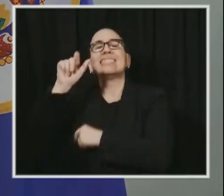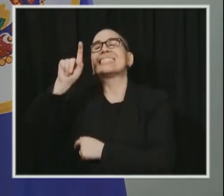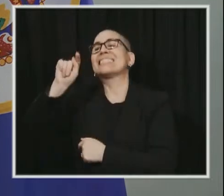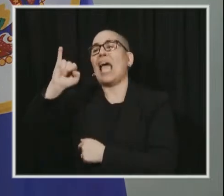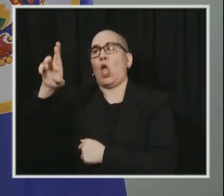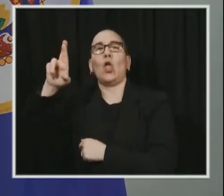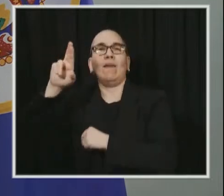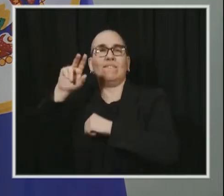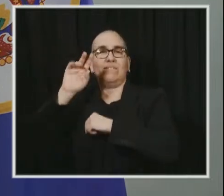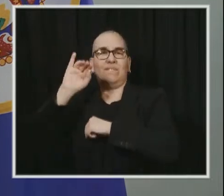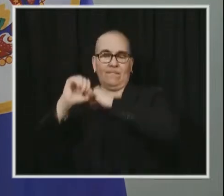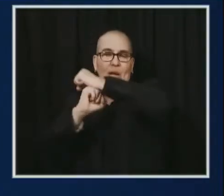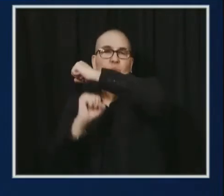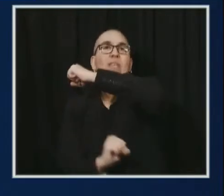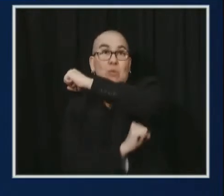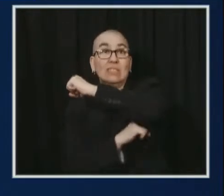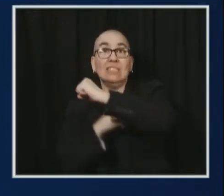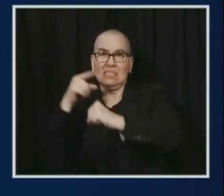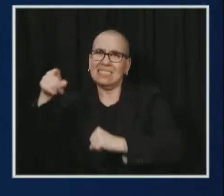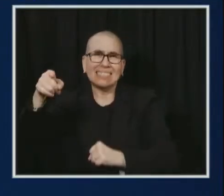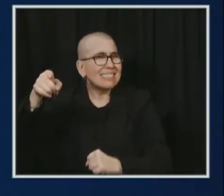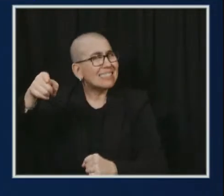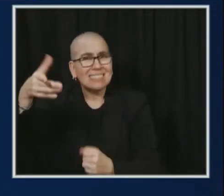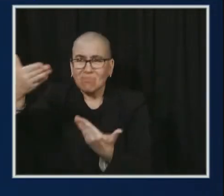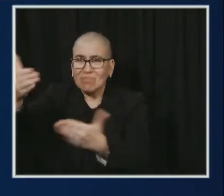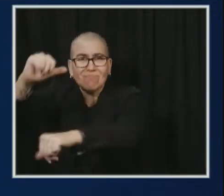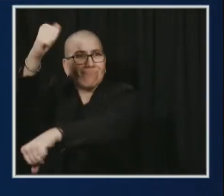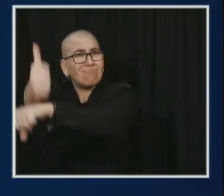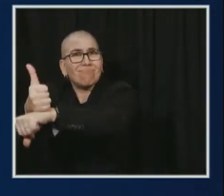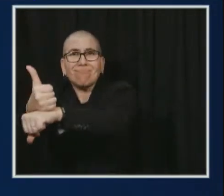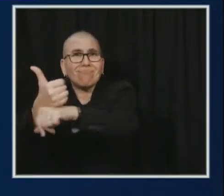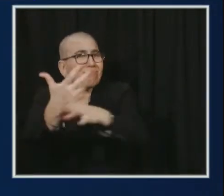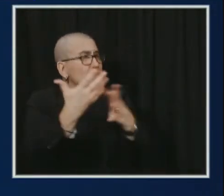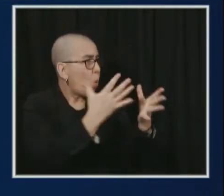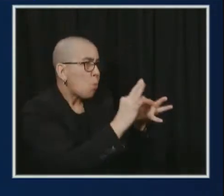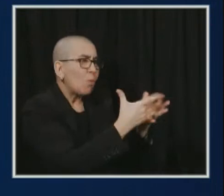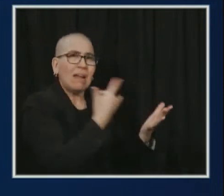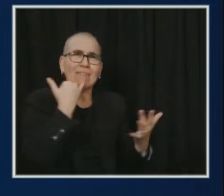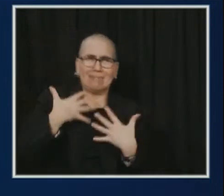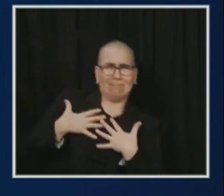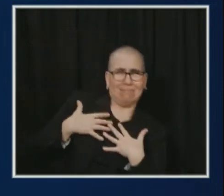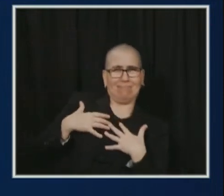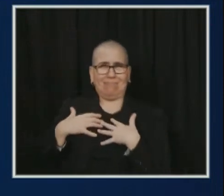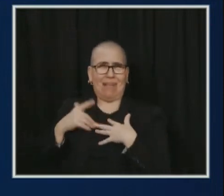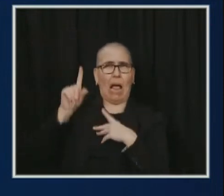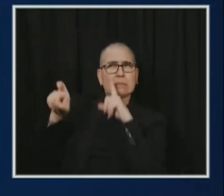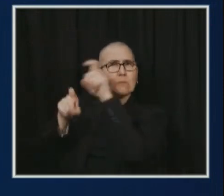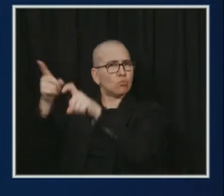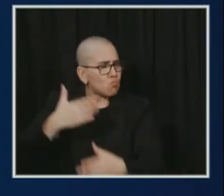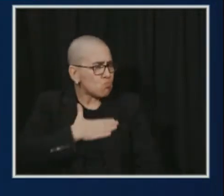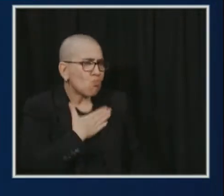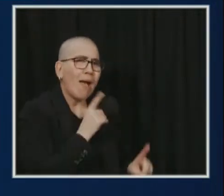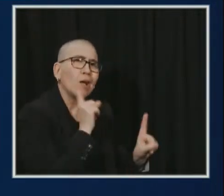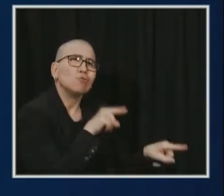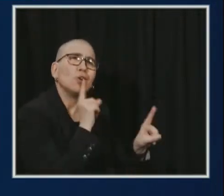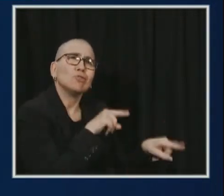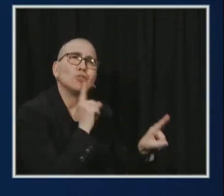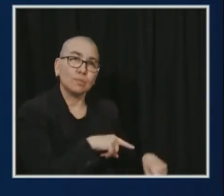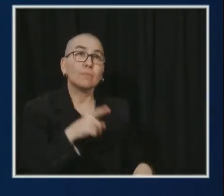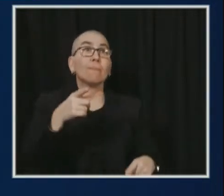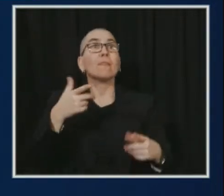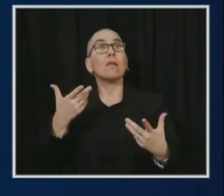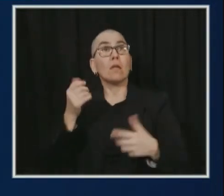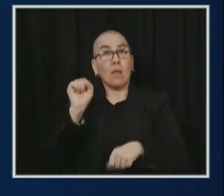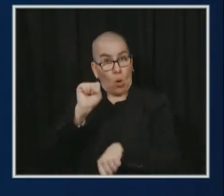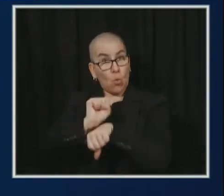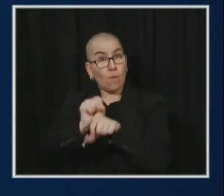trusted leaders. They'll be there with the vaccines. We're going to ask you, if you're young and you're healthier and you can work from home, wait and let some others in